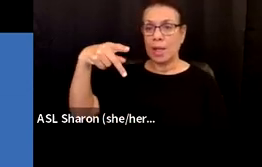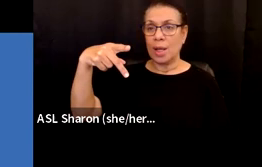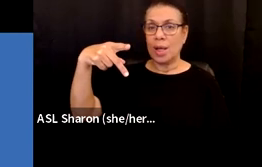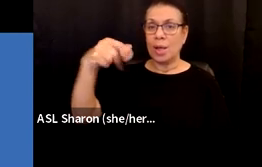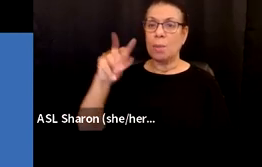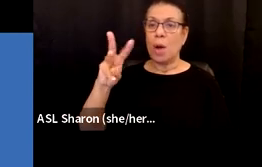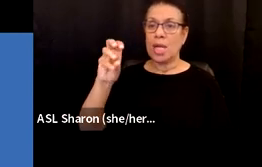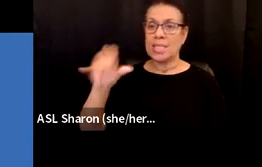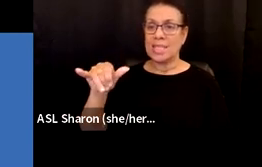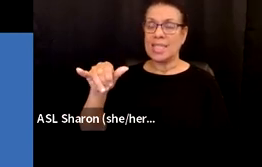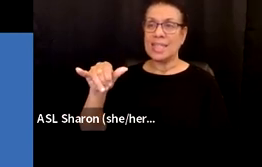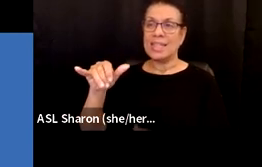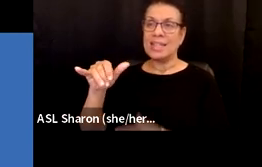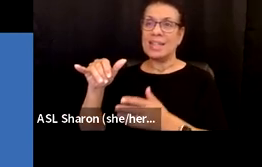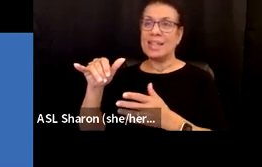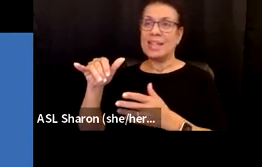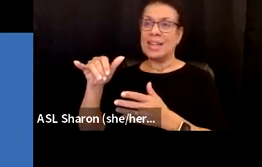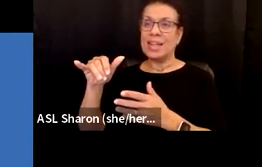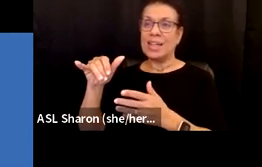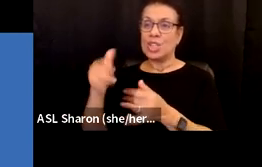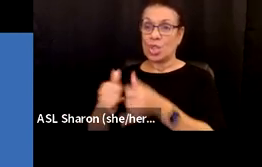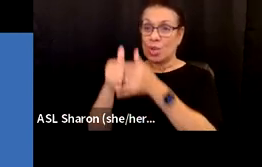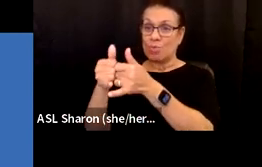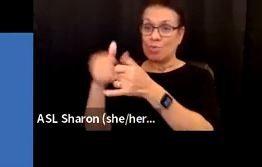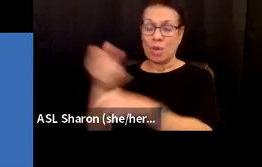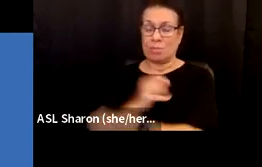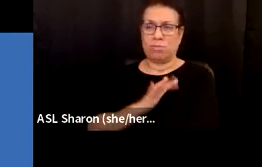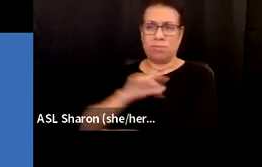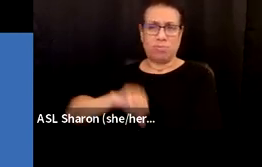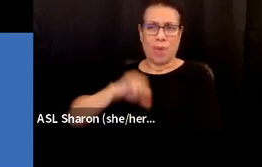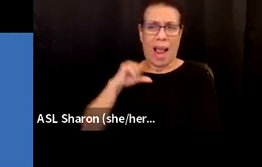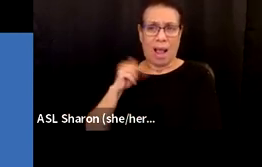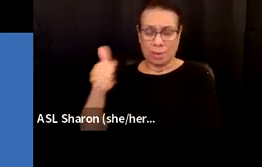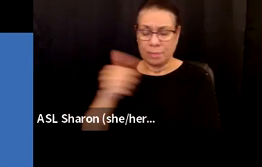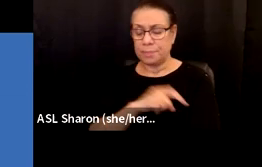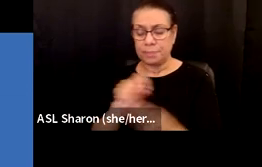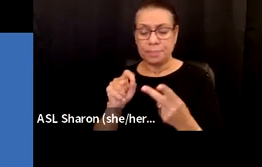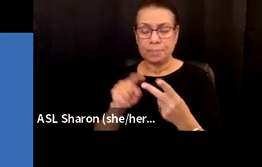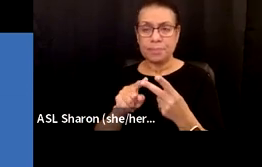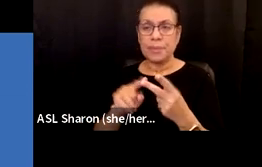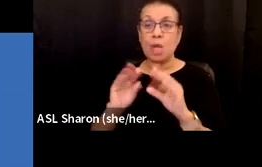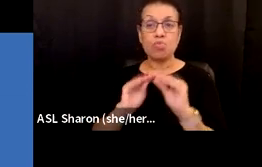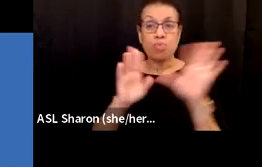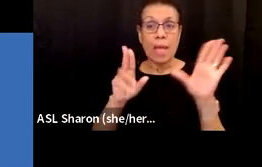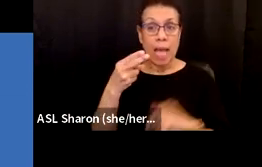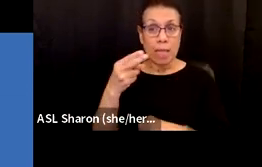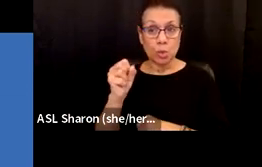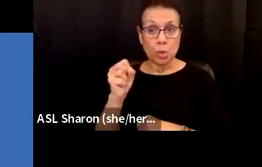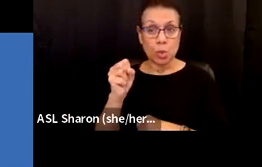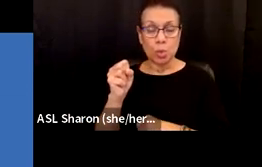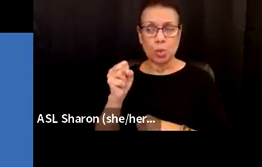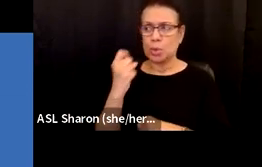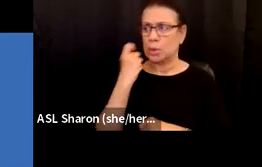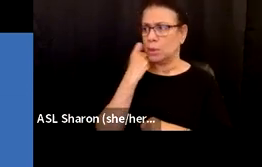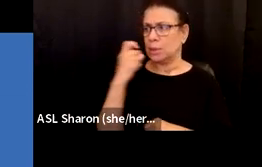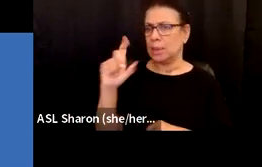year at the burke high school so proud and then at brighton high school this december